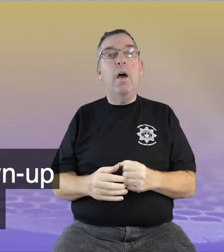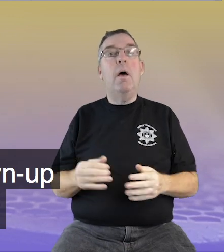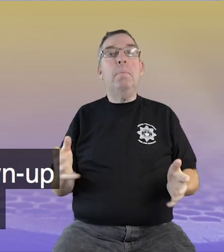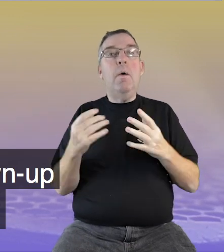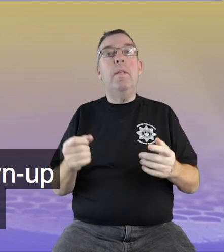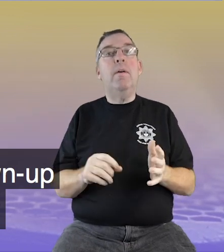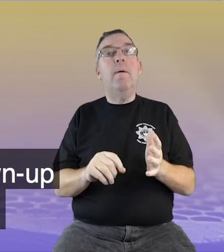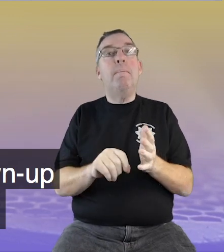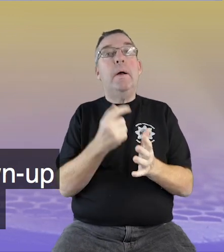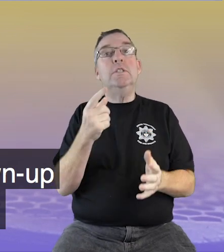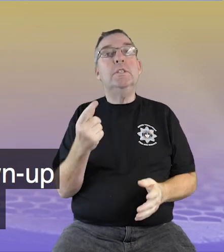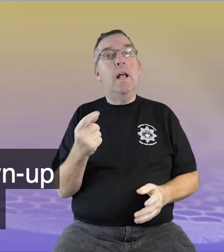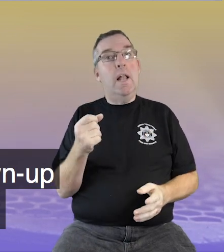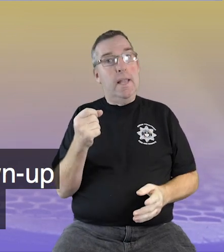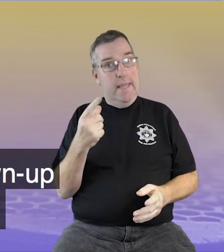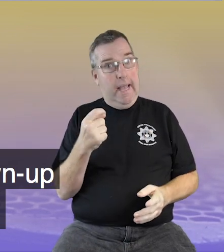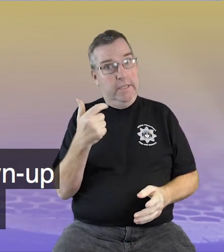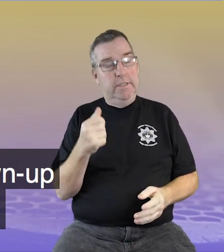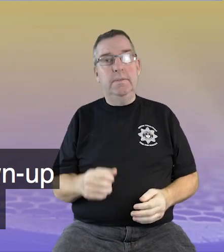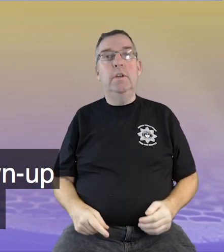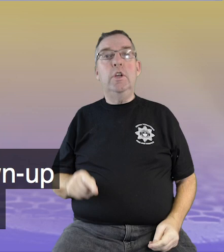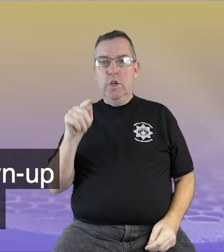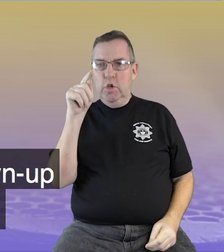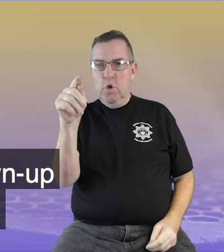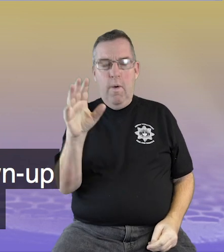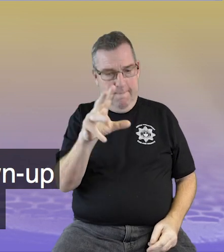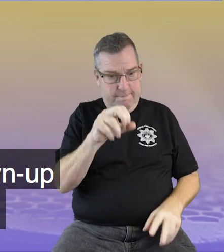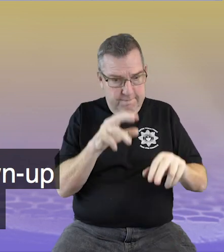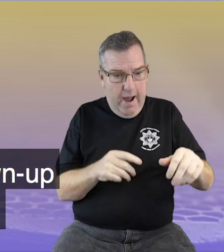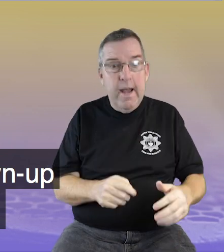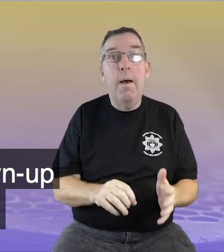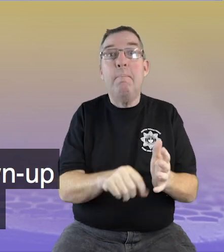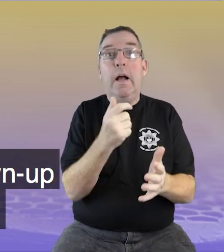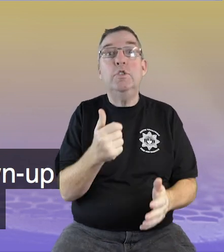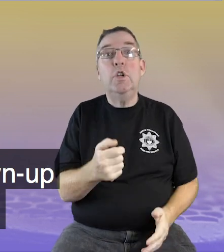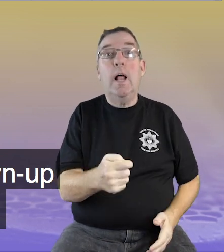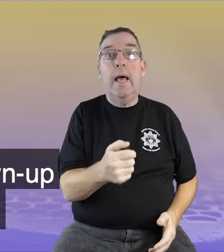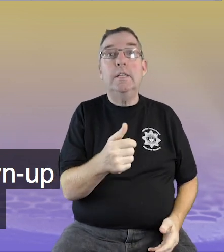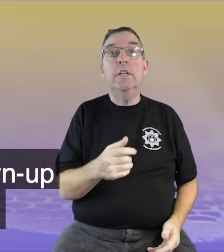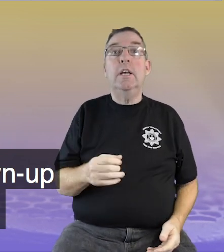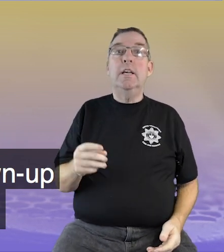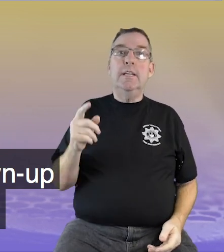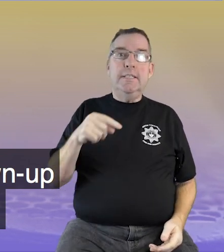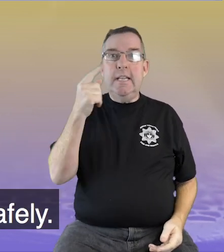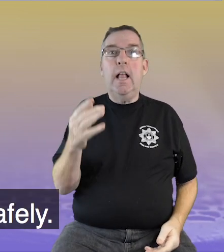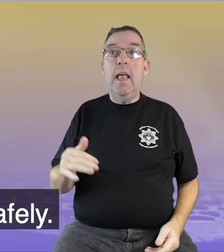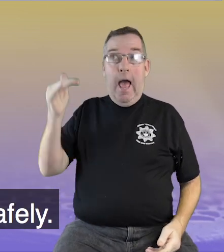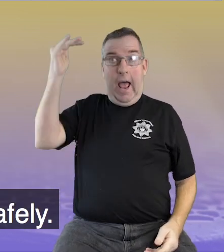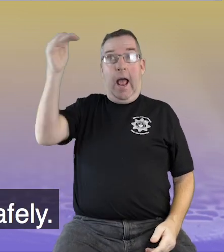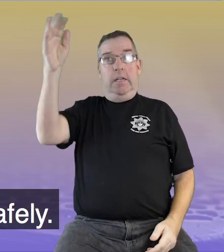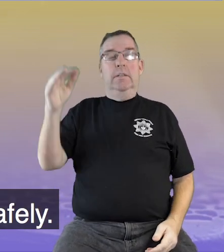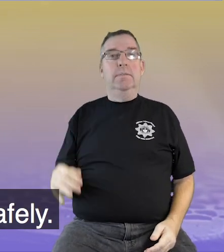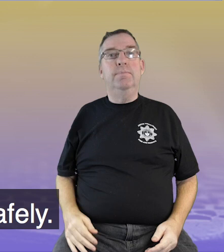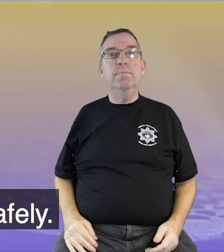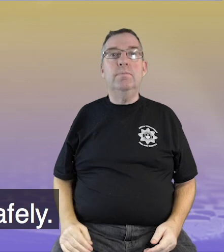lighter. Always tell a grown-up if you were to find a match or a lighter. Matches